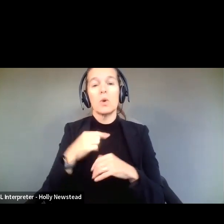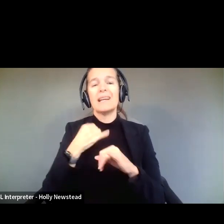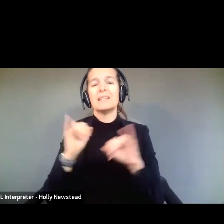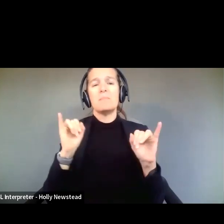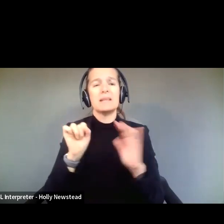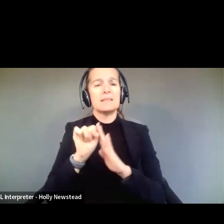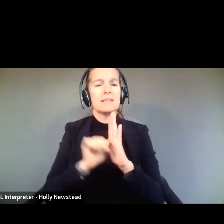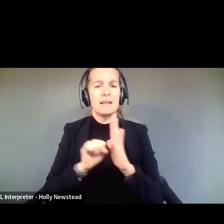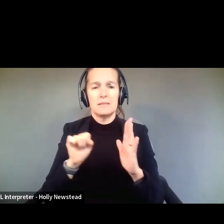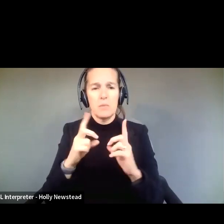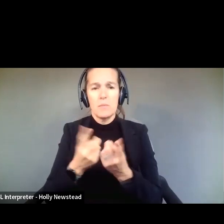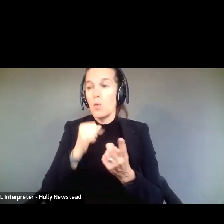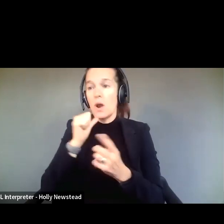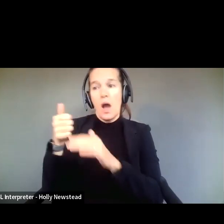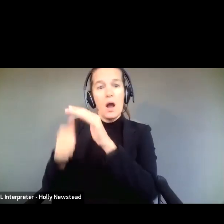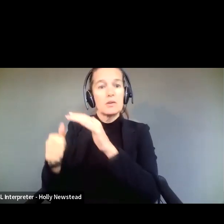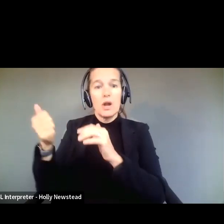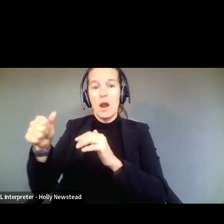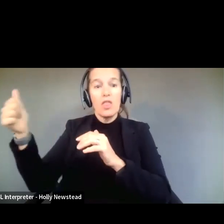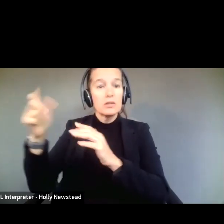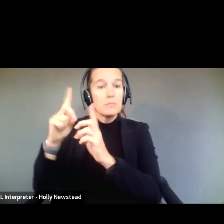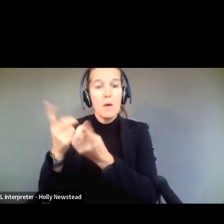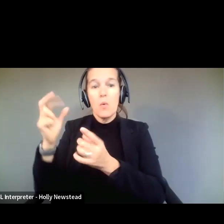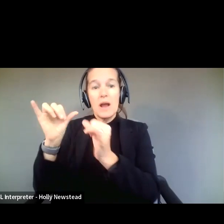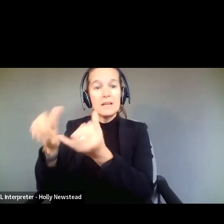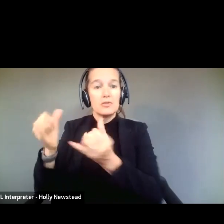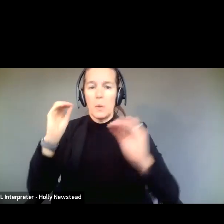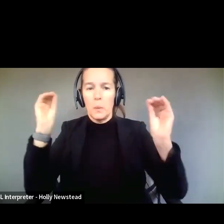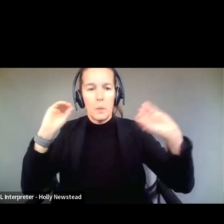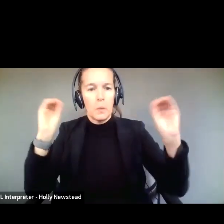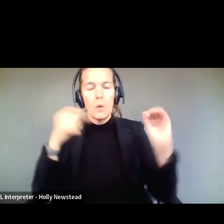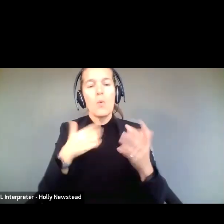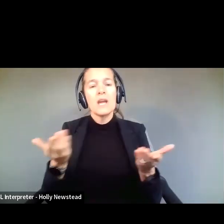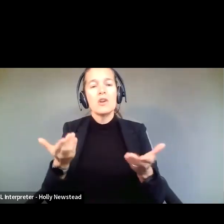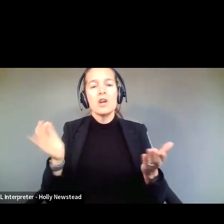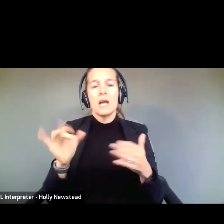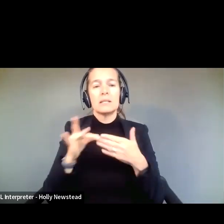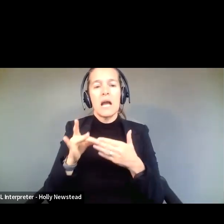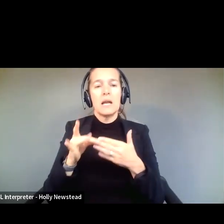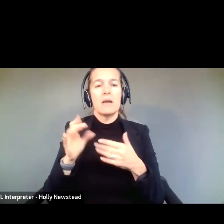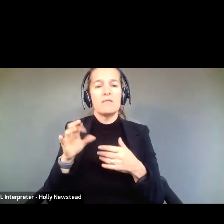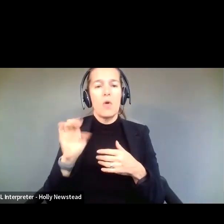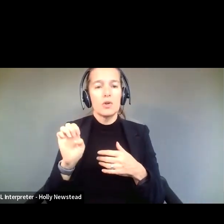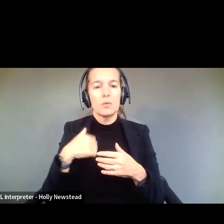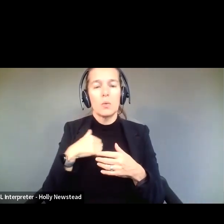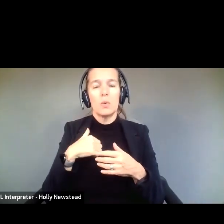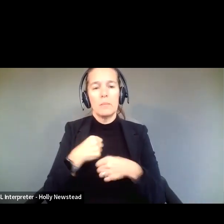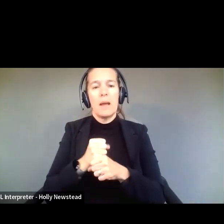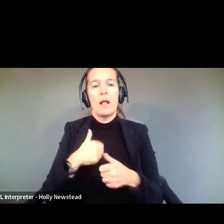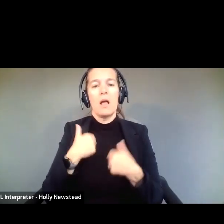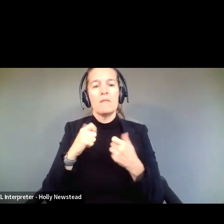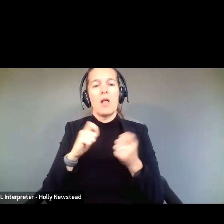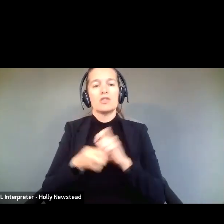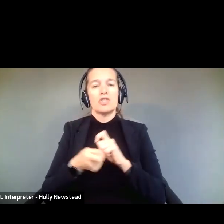not under any other department or even under agency. We are here to be a guiding force to create life-altering changes